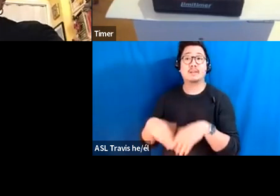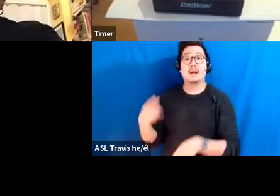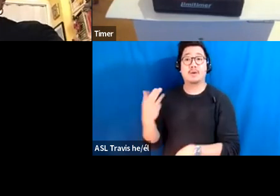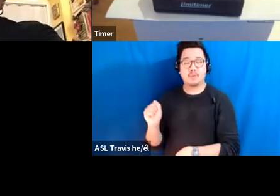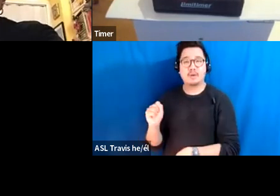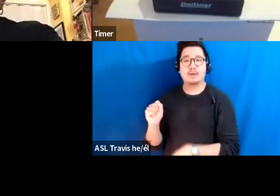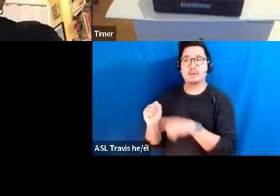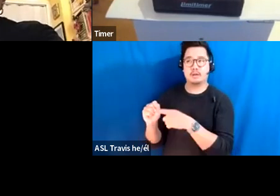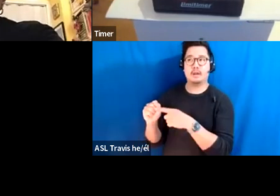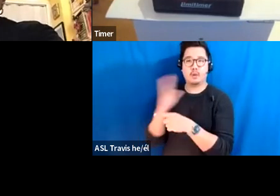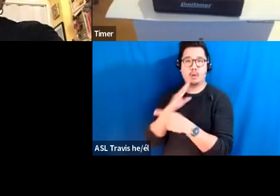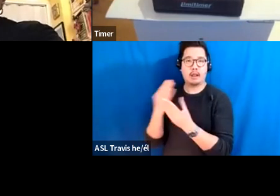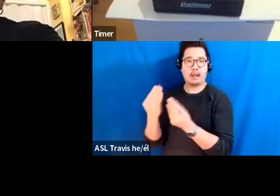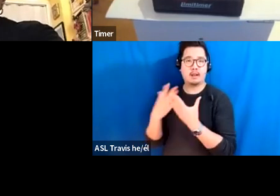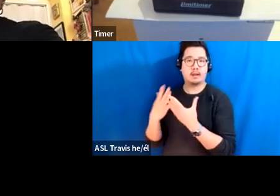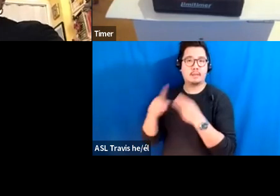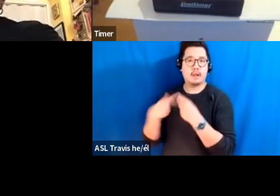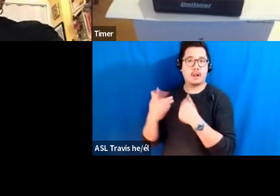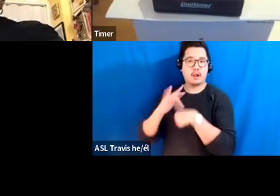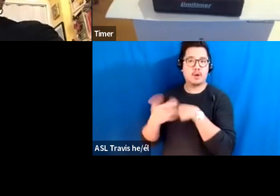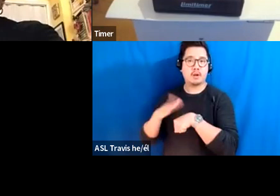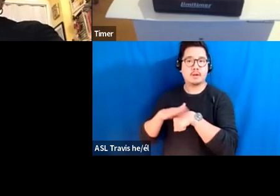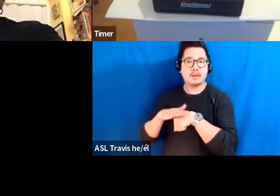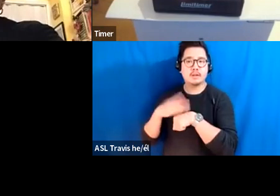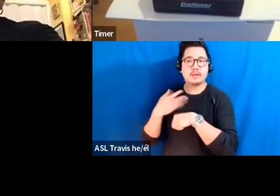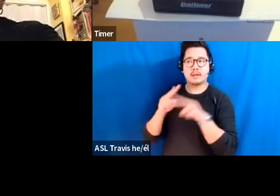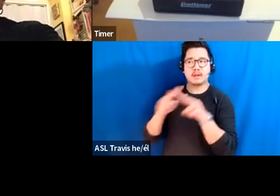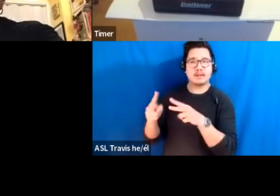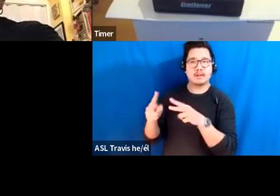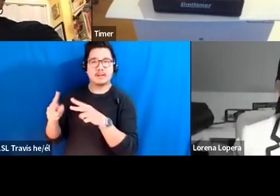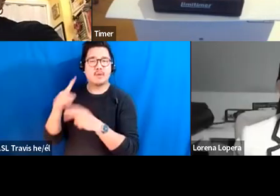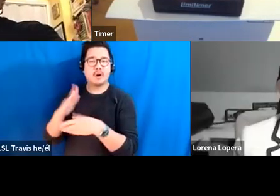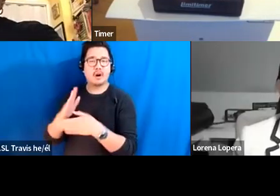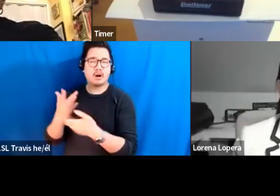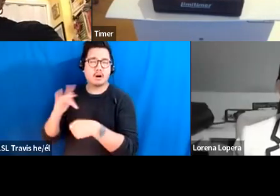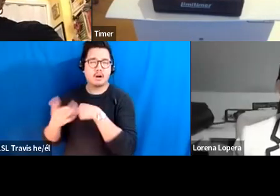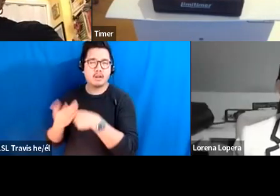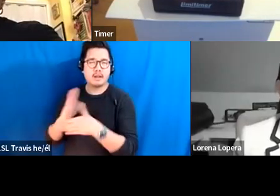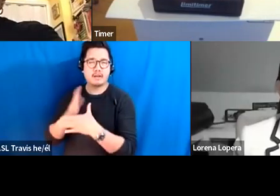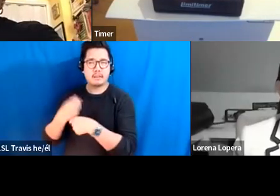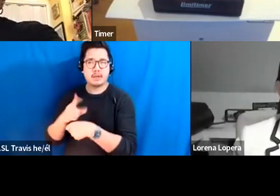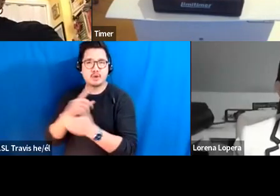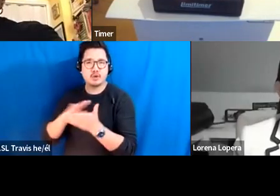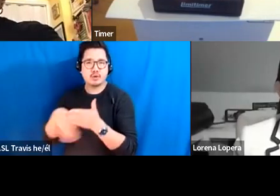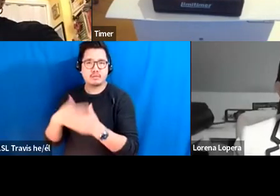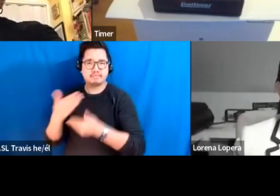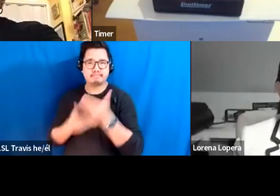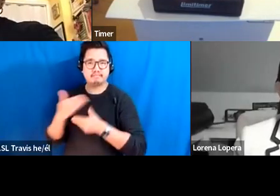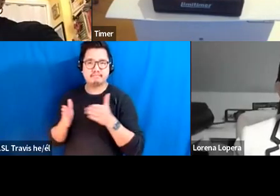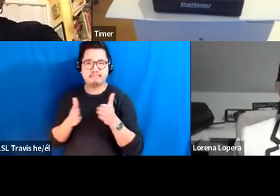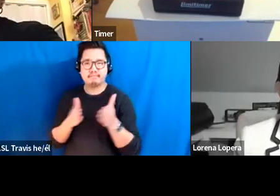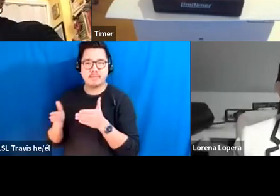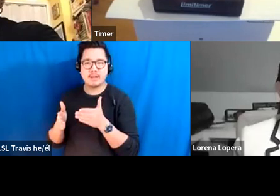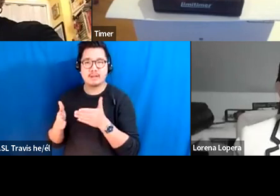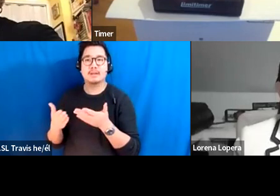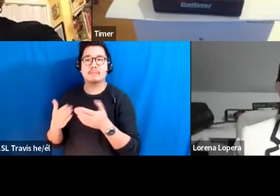with those early warning indicators looking at early intervention for students and making sure that they stay on track with the counselors that we're putting in